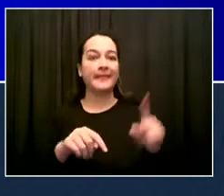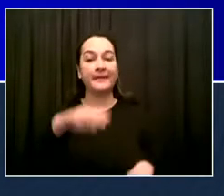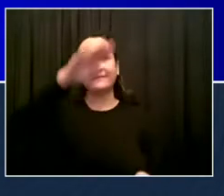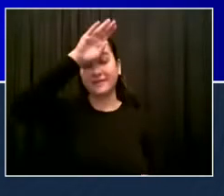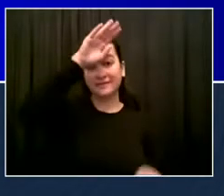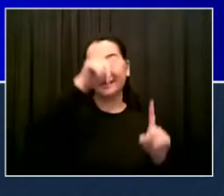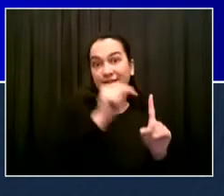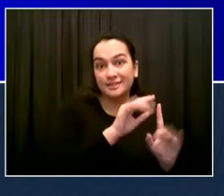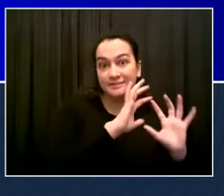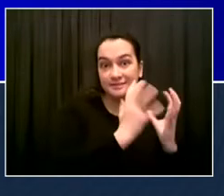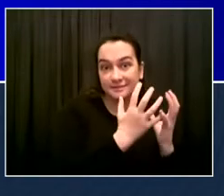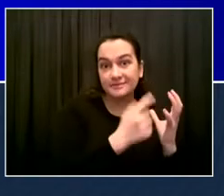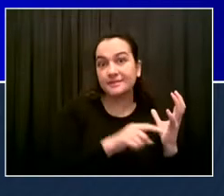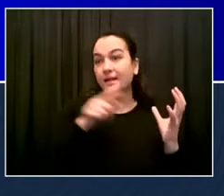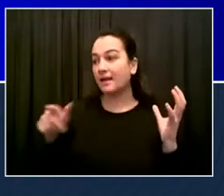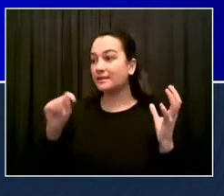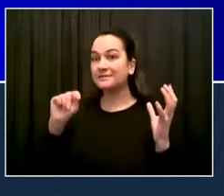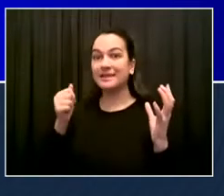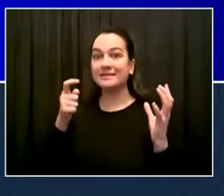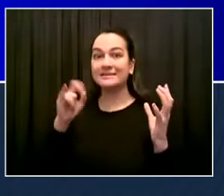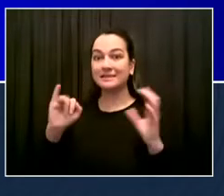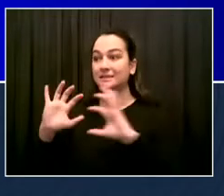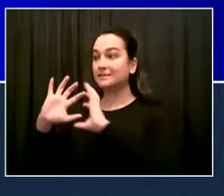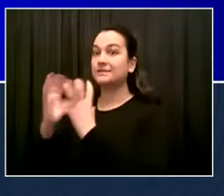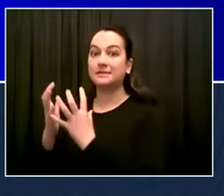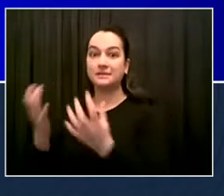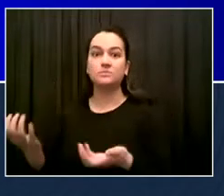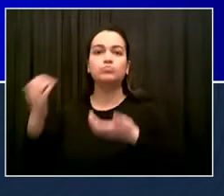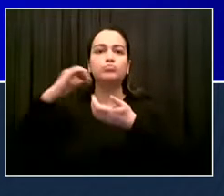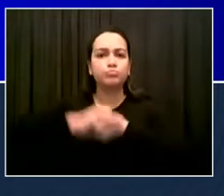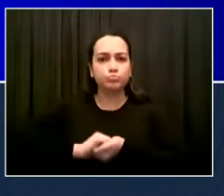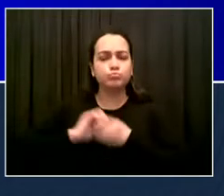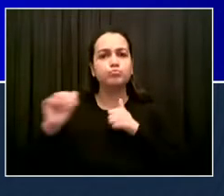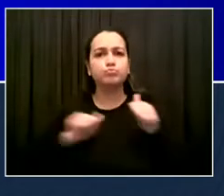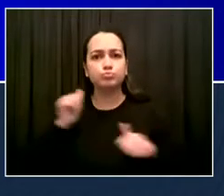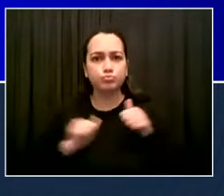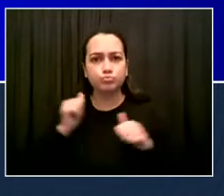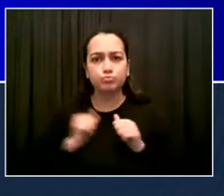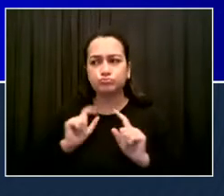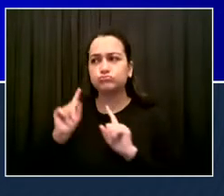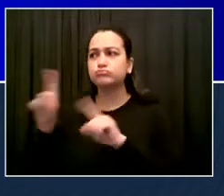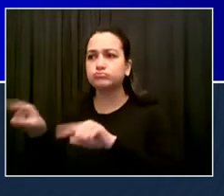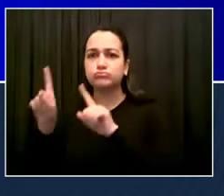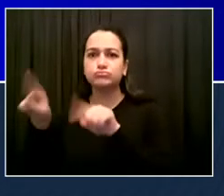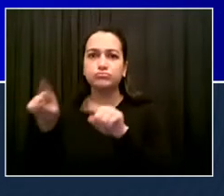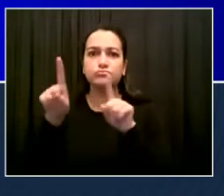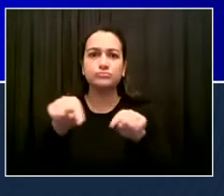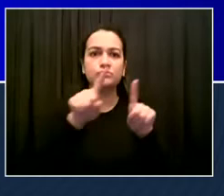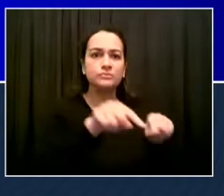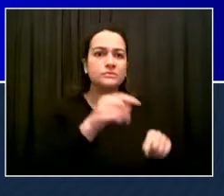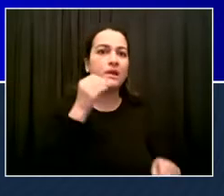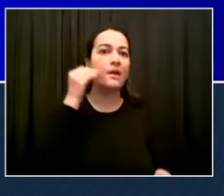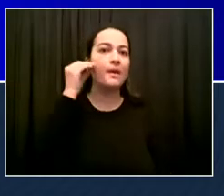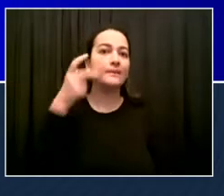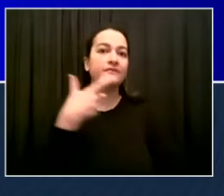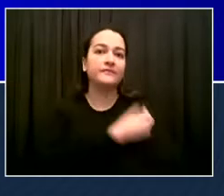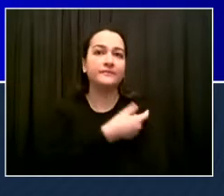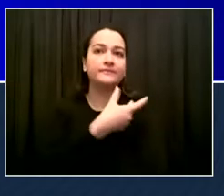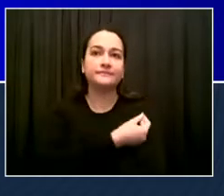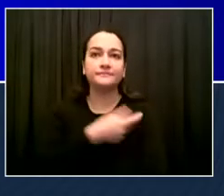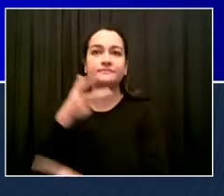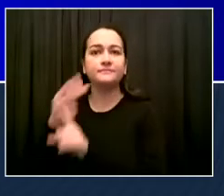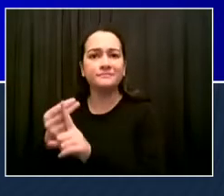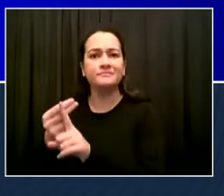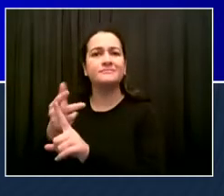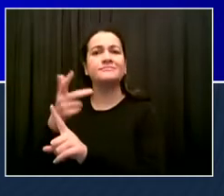So I just express my gratitude. These great folks are going literally home by home, apartment by apartment, making